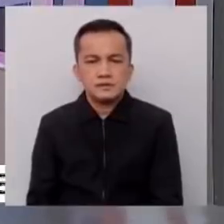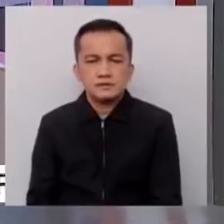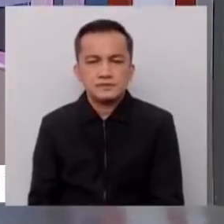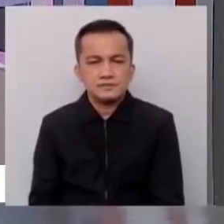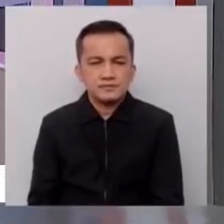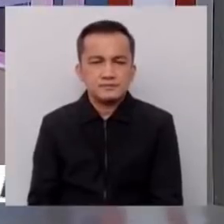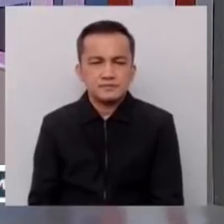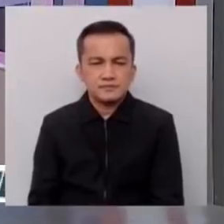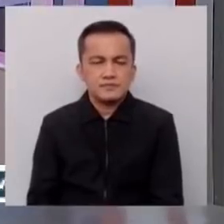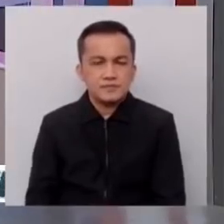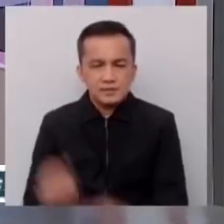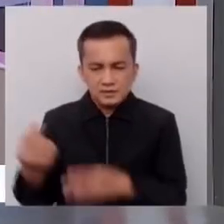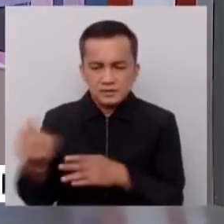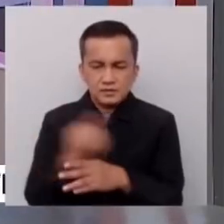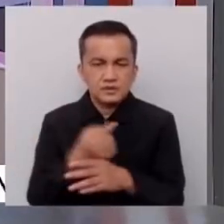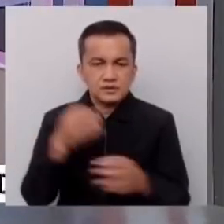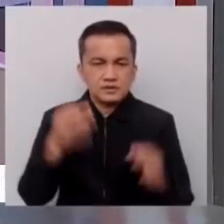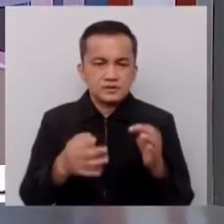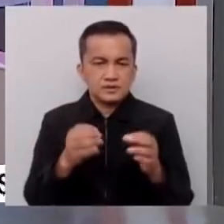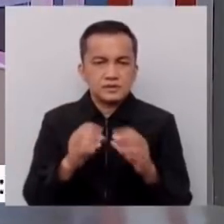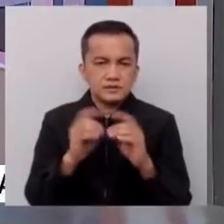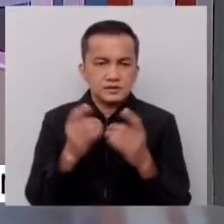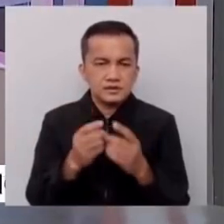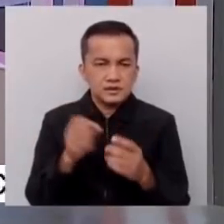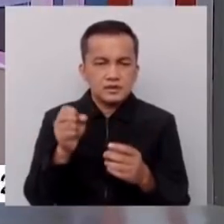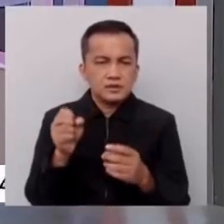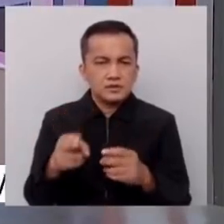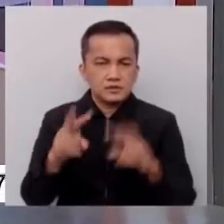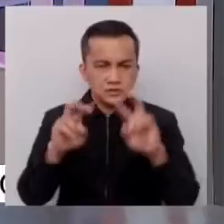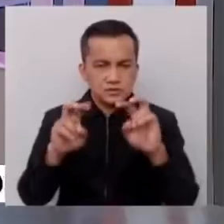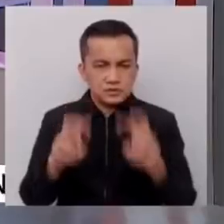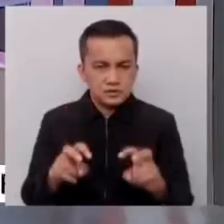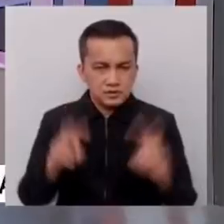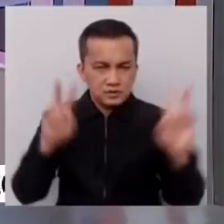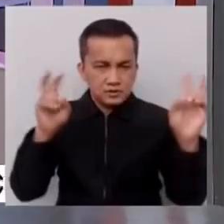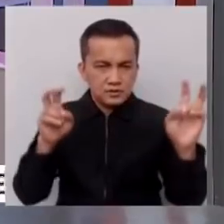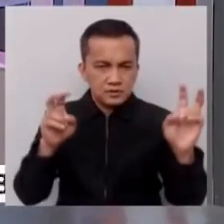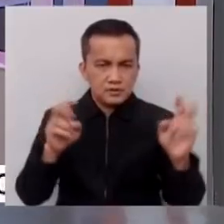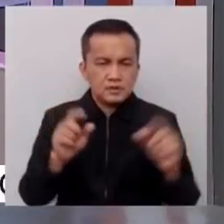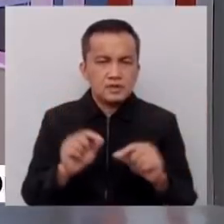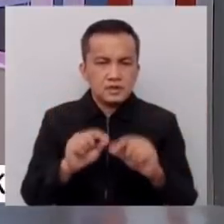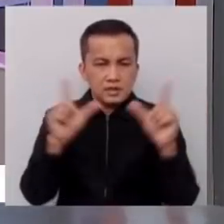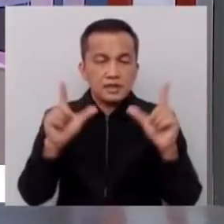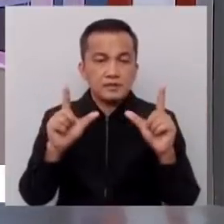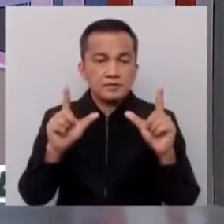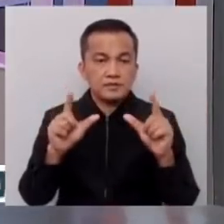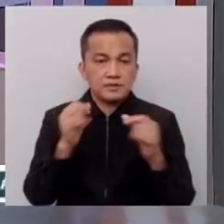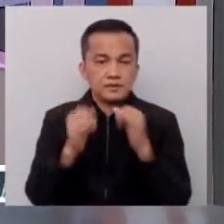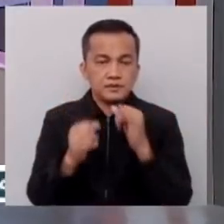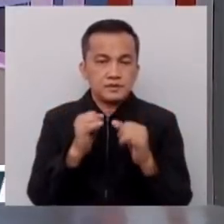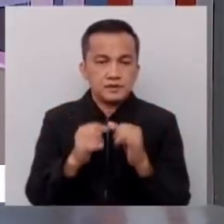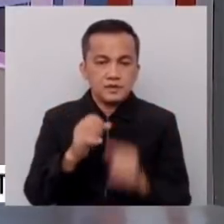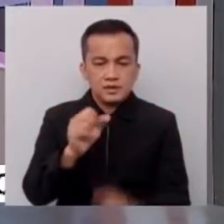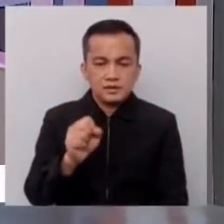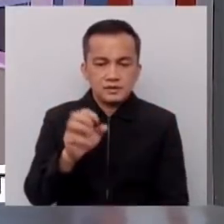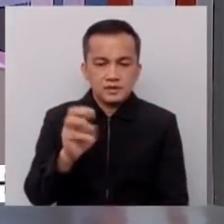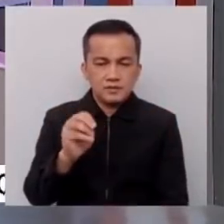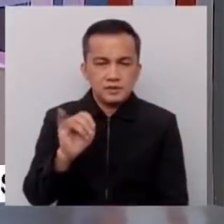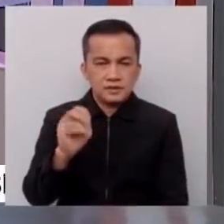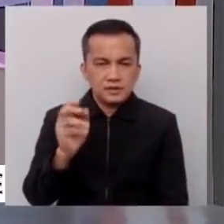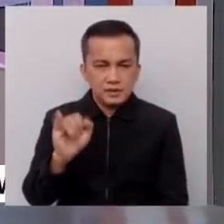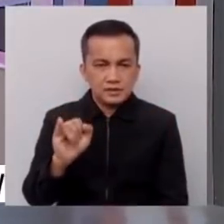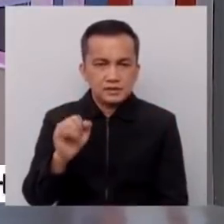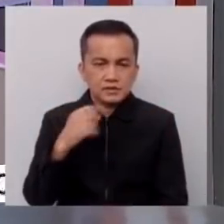Well, last week, the Justice Department launched an investigation into the controversial live interview conducted by SMNI News with convicted